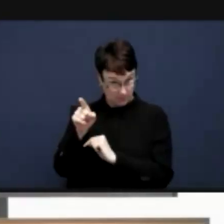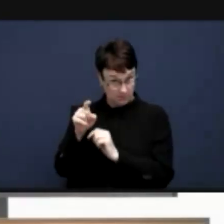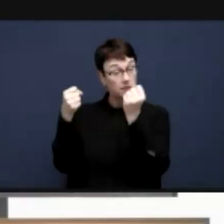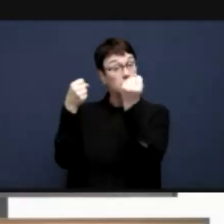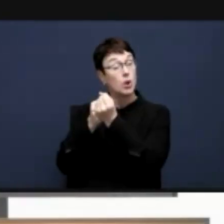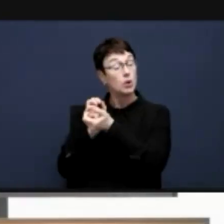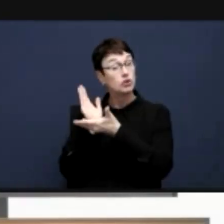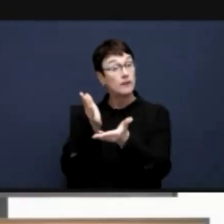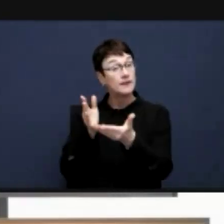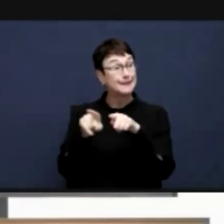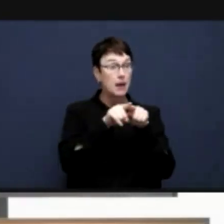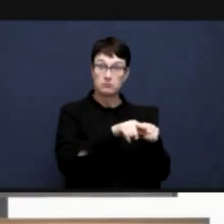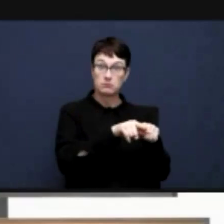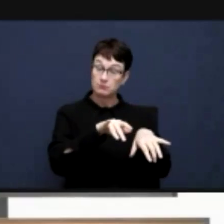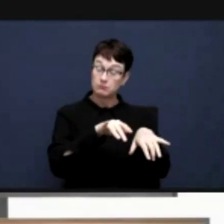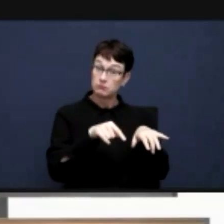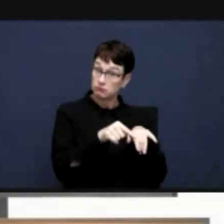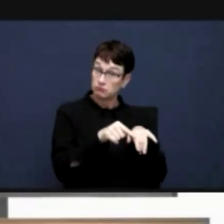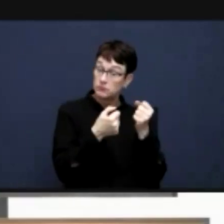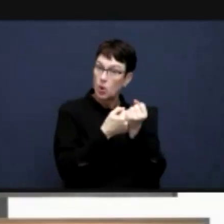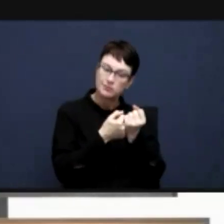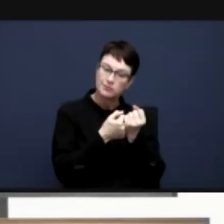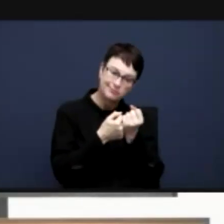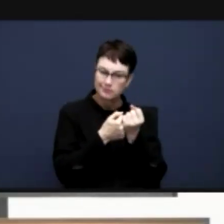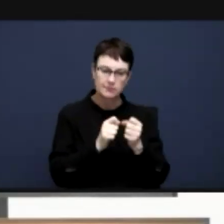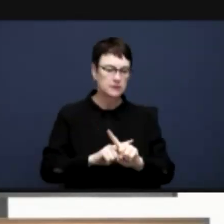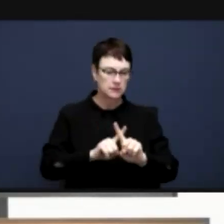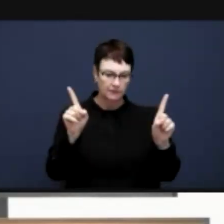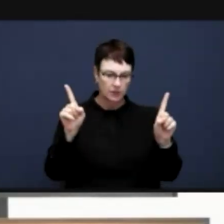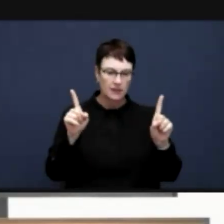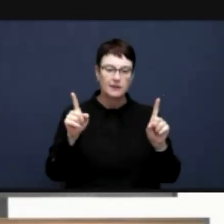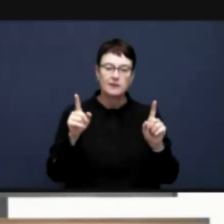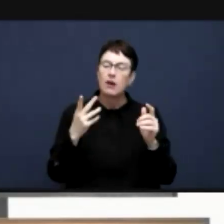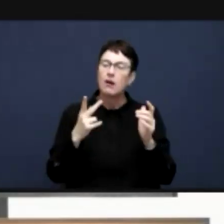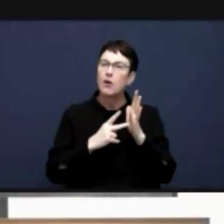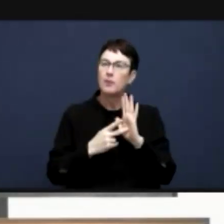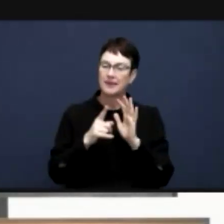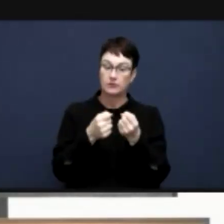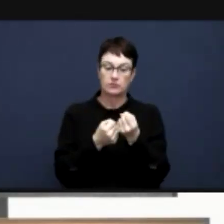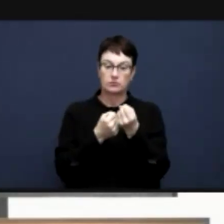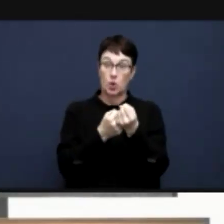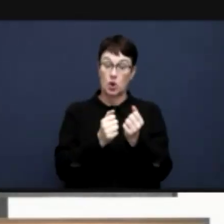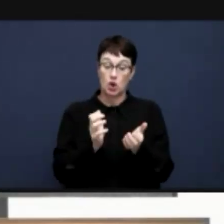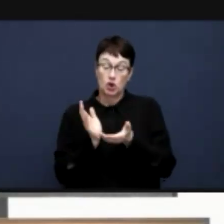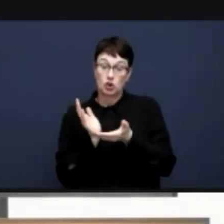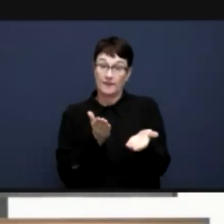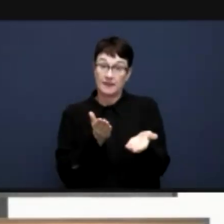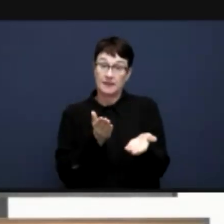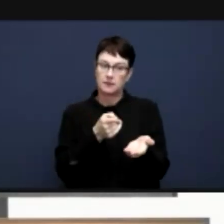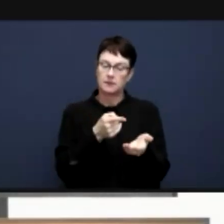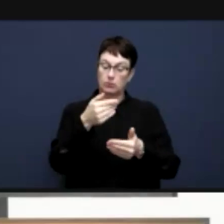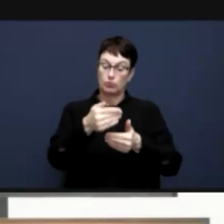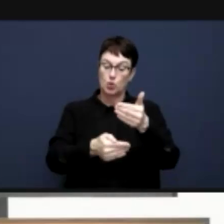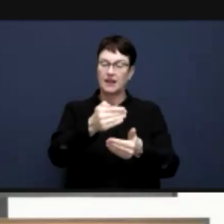requirement for either defining something as a support service or a support service procedure, that it has to be on request. So if you go to